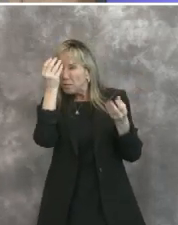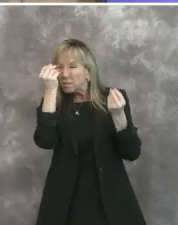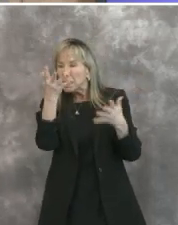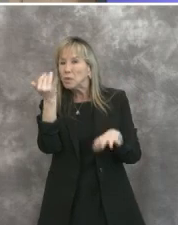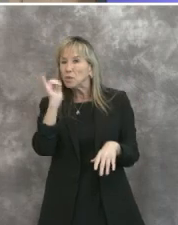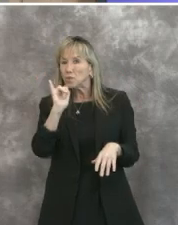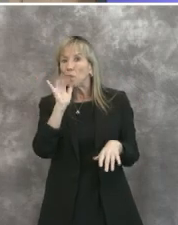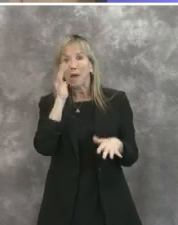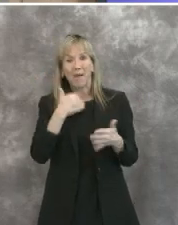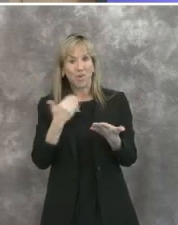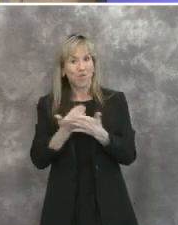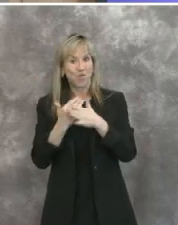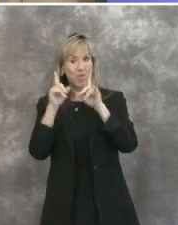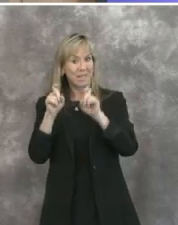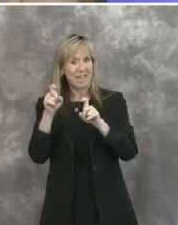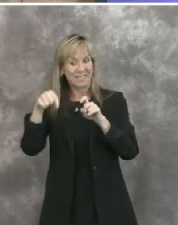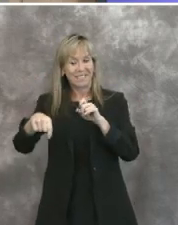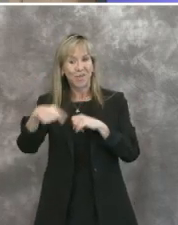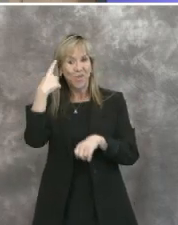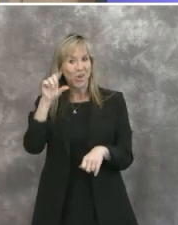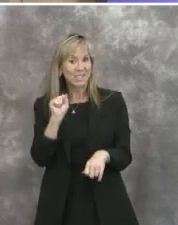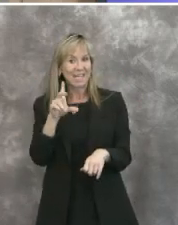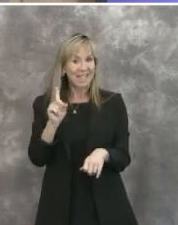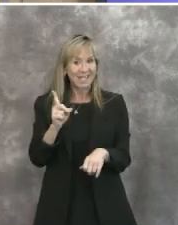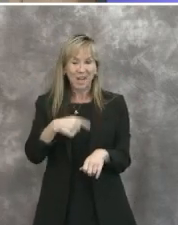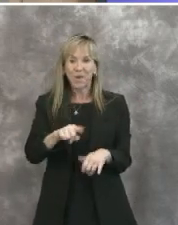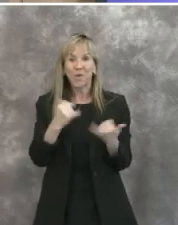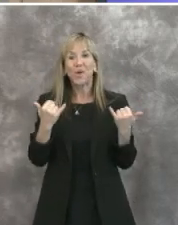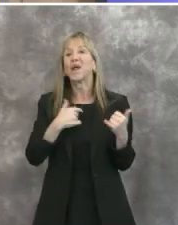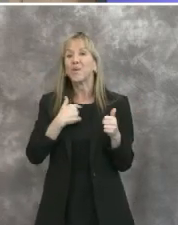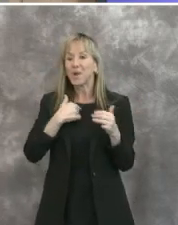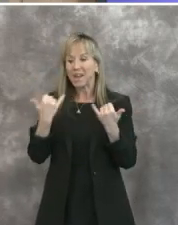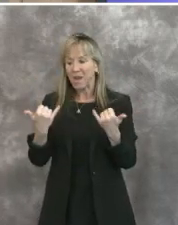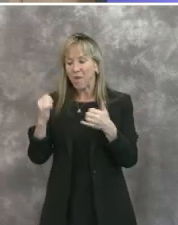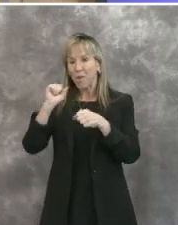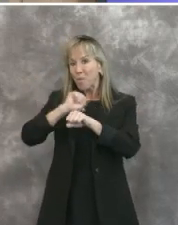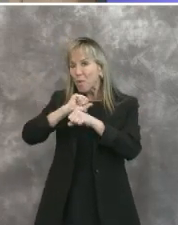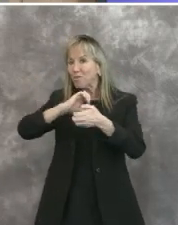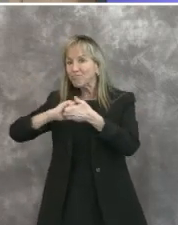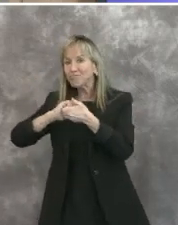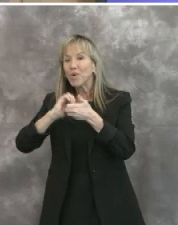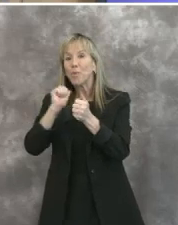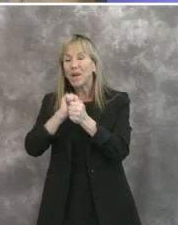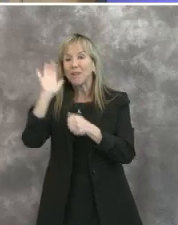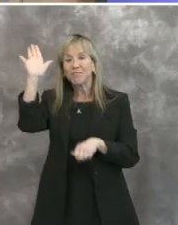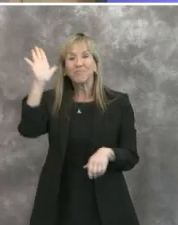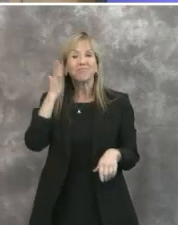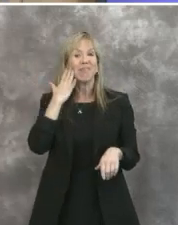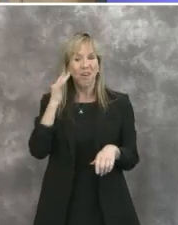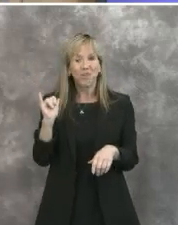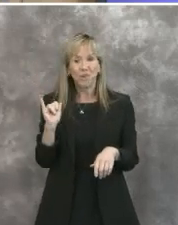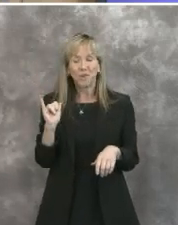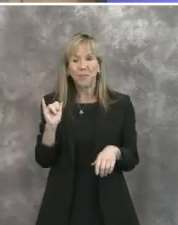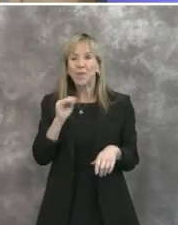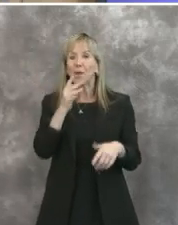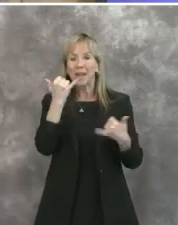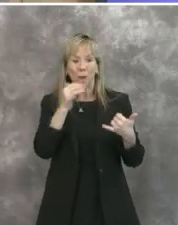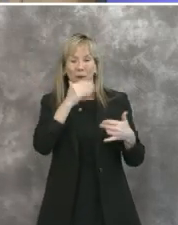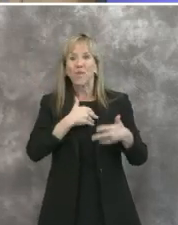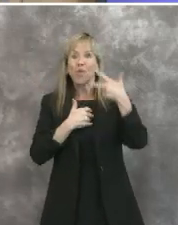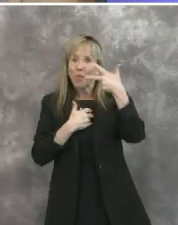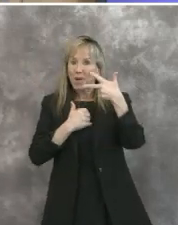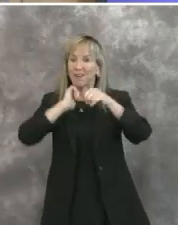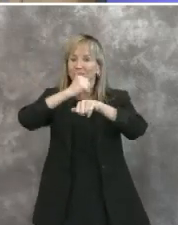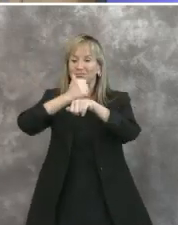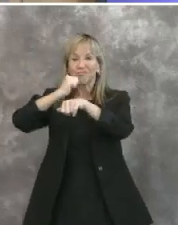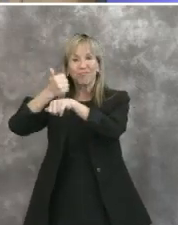we're going to have a new testing option for San Diego County residents. We are working in partnership with the state of California, and there will be 3 new testing locations